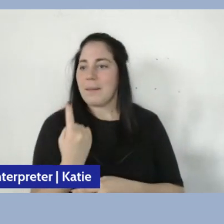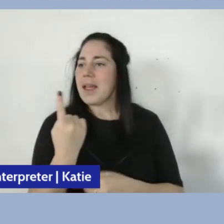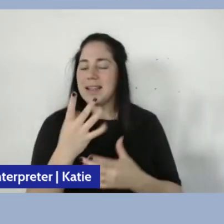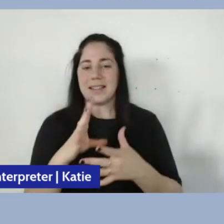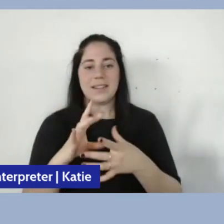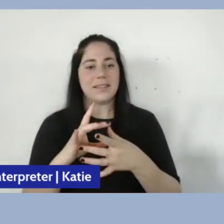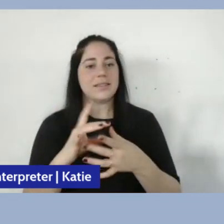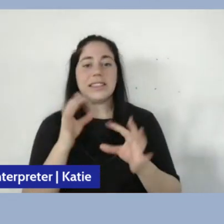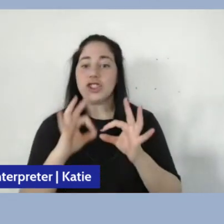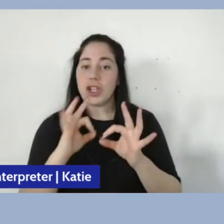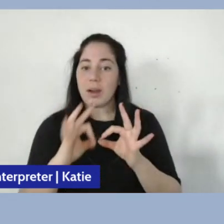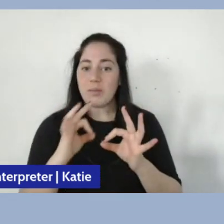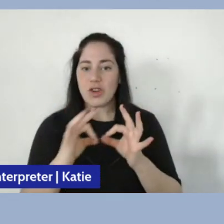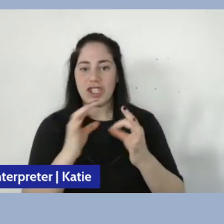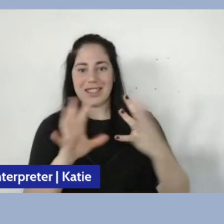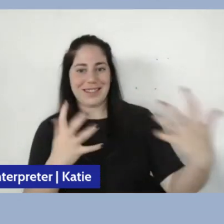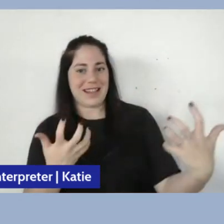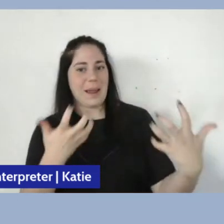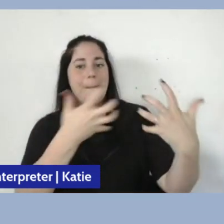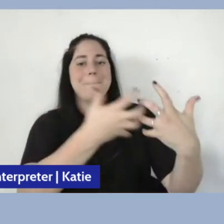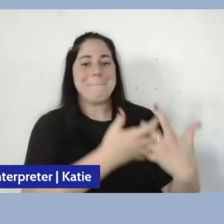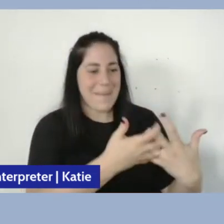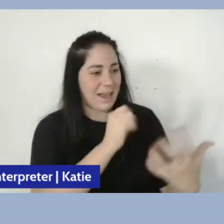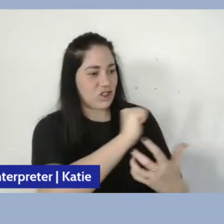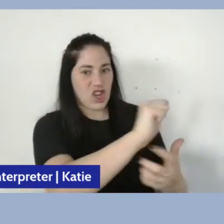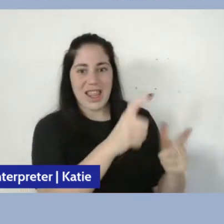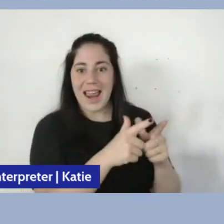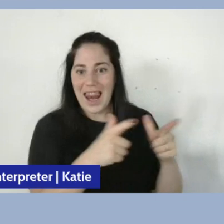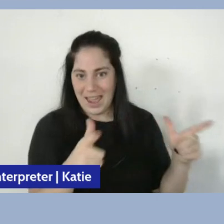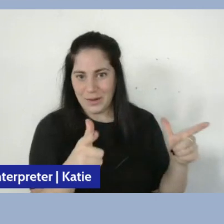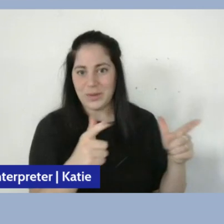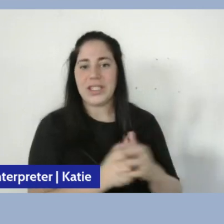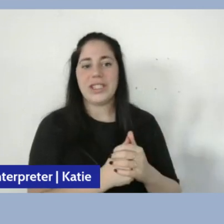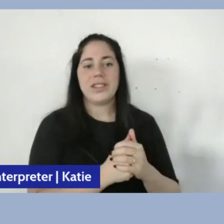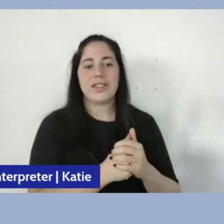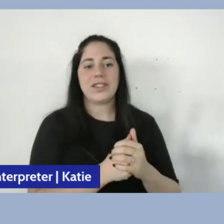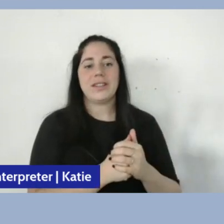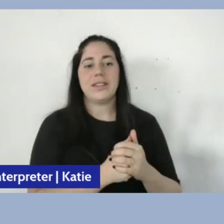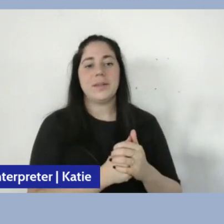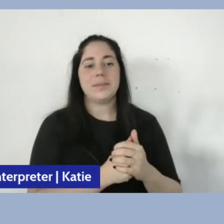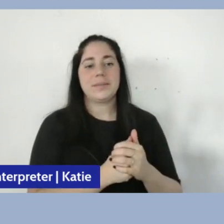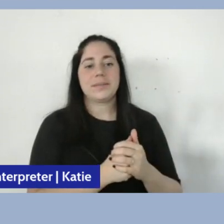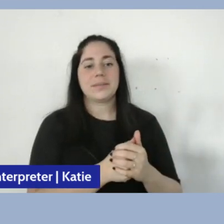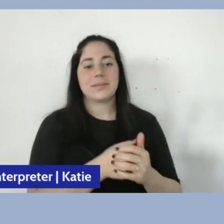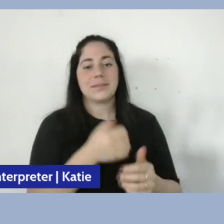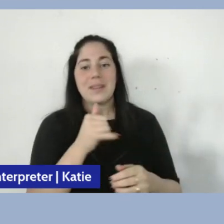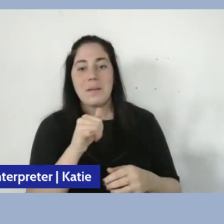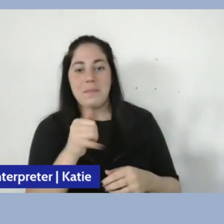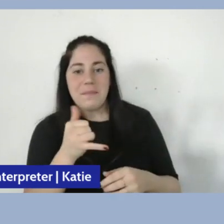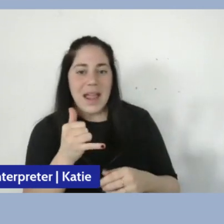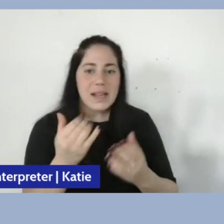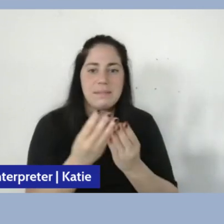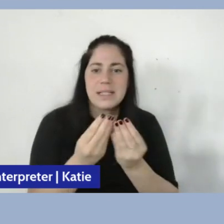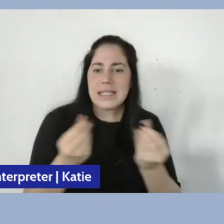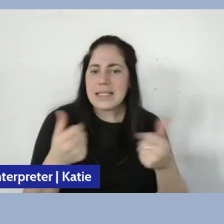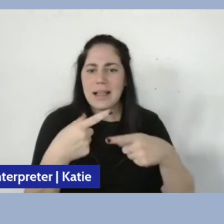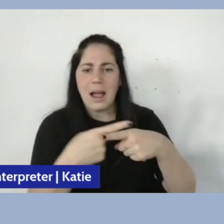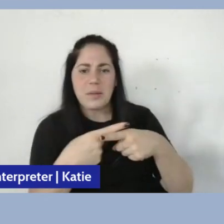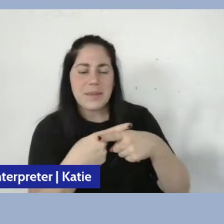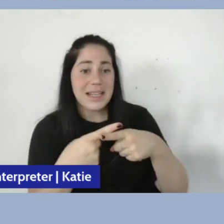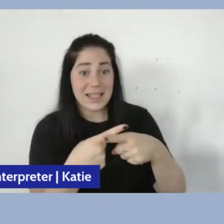as possible the patient's primary language, even when he or she may have some degree of English proficiency